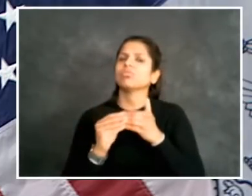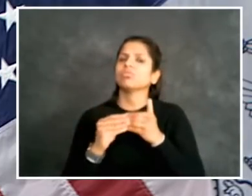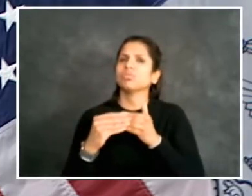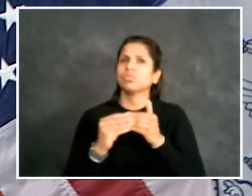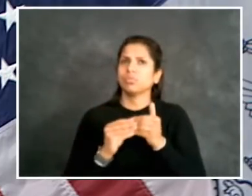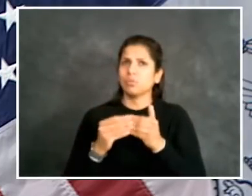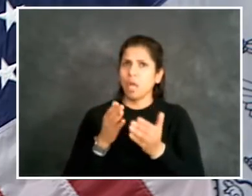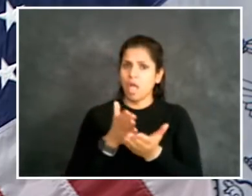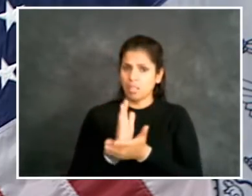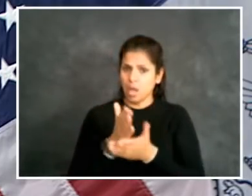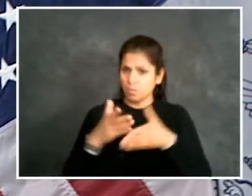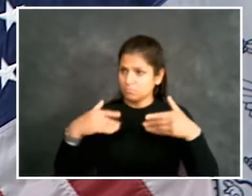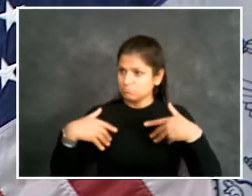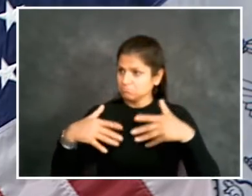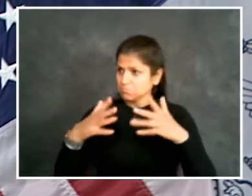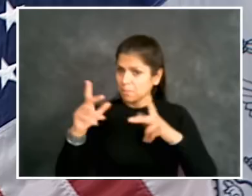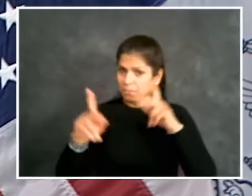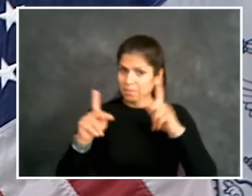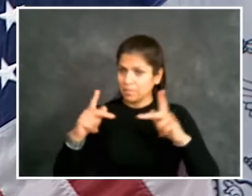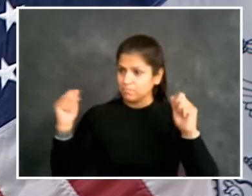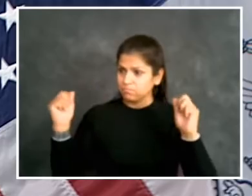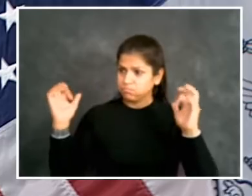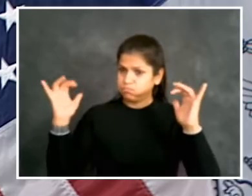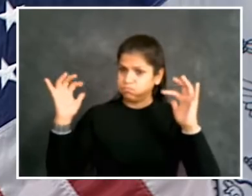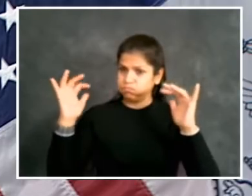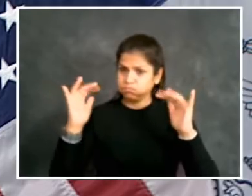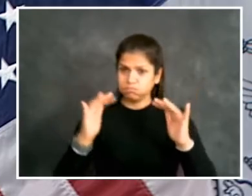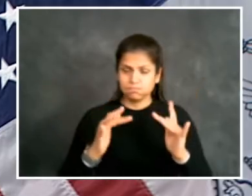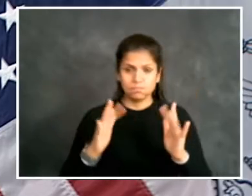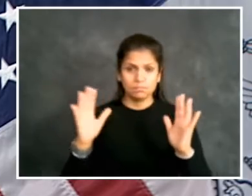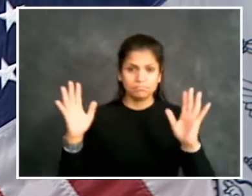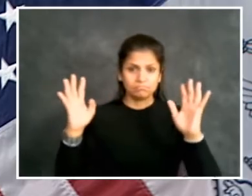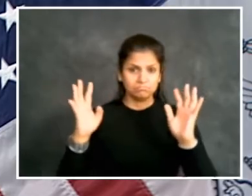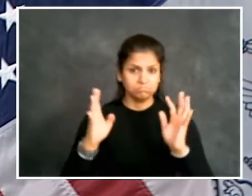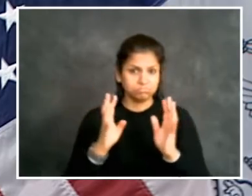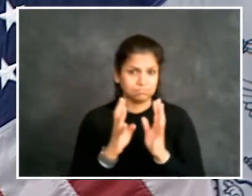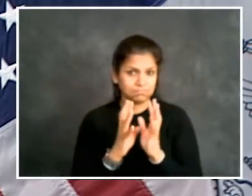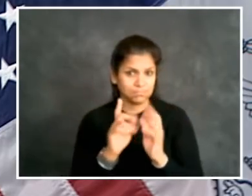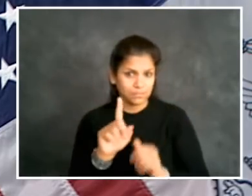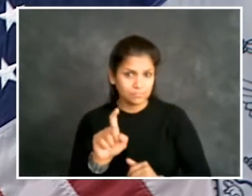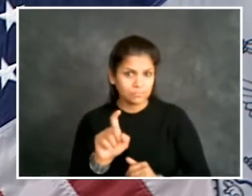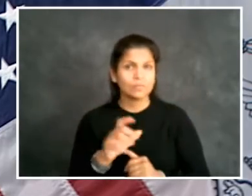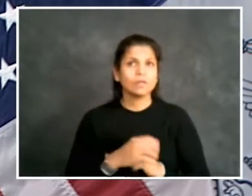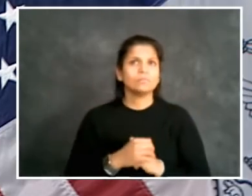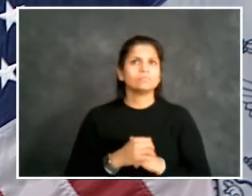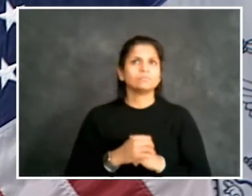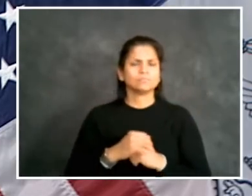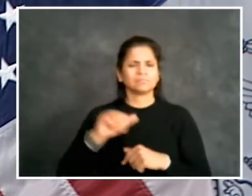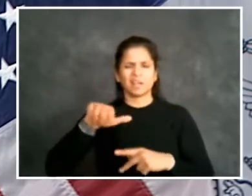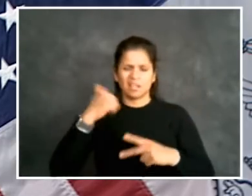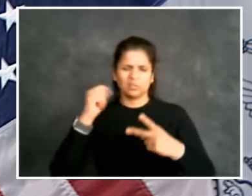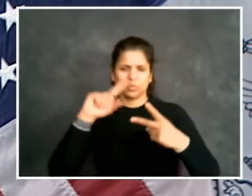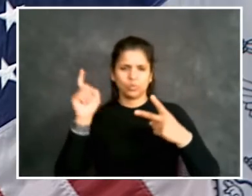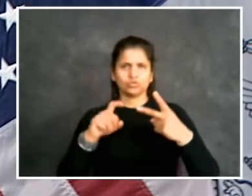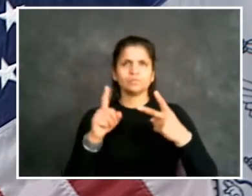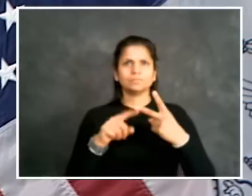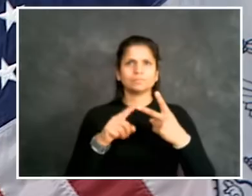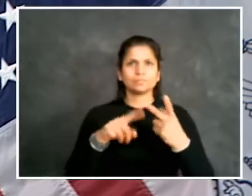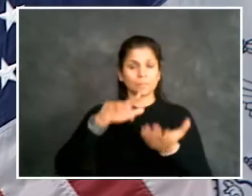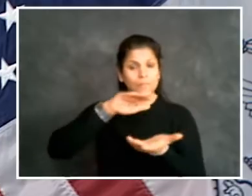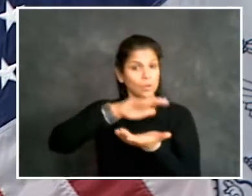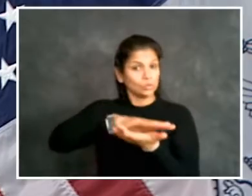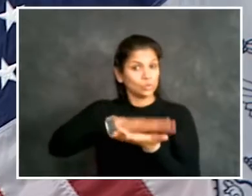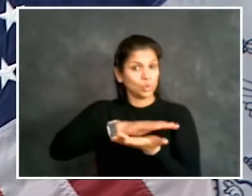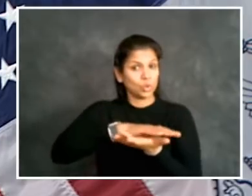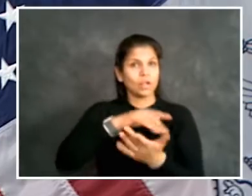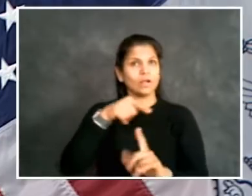when we're getting contradictory evidence of whether kids are contagious or not, whether they spread the disease. There